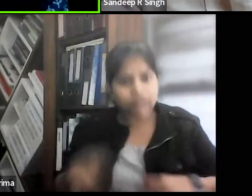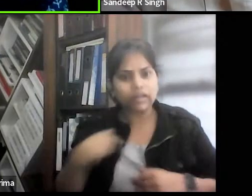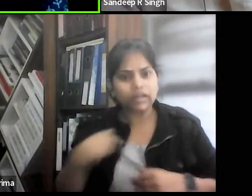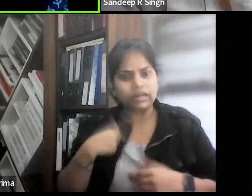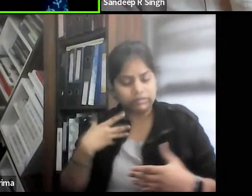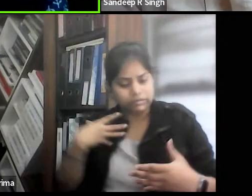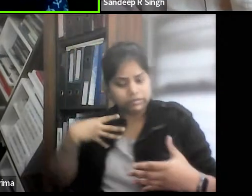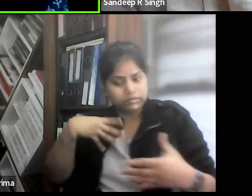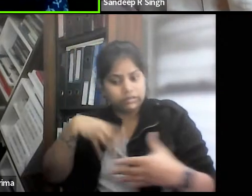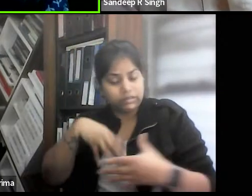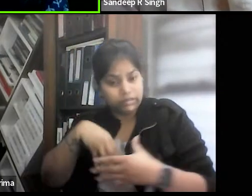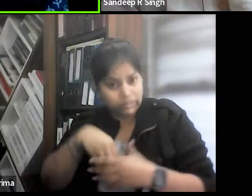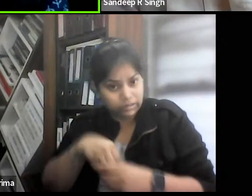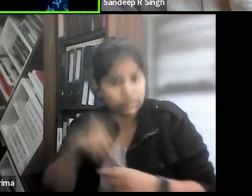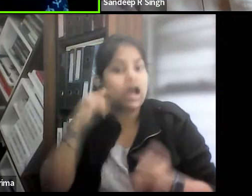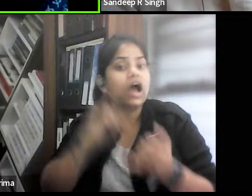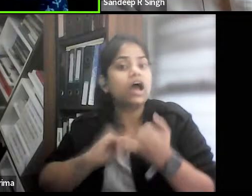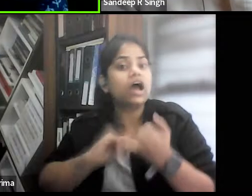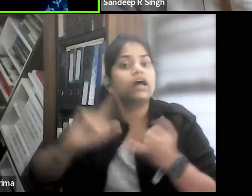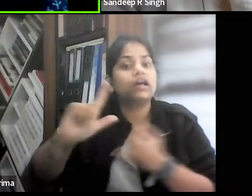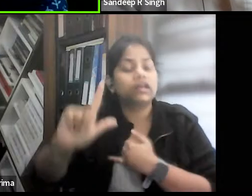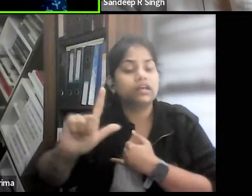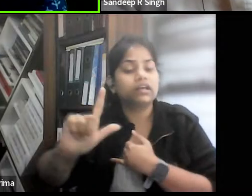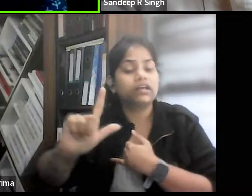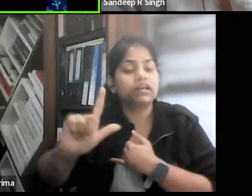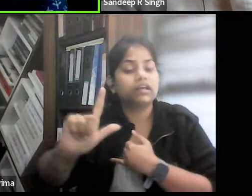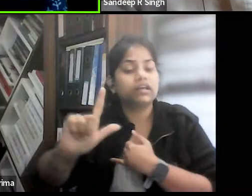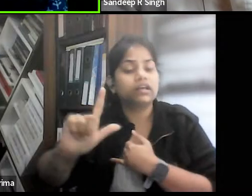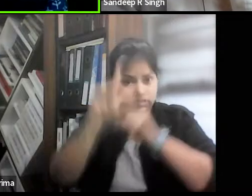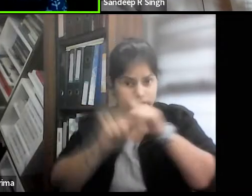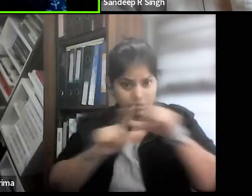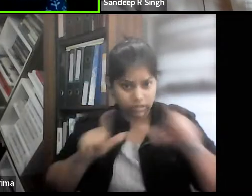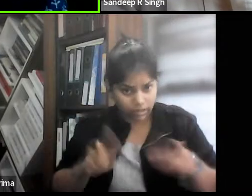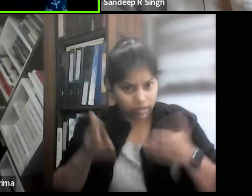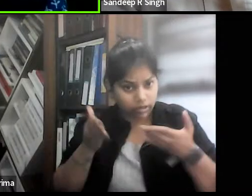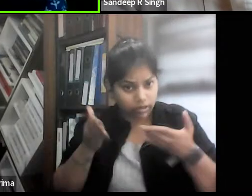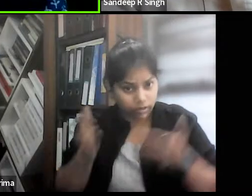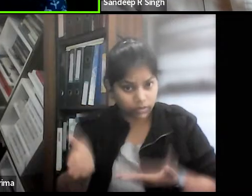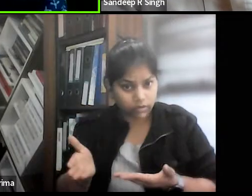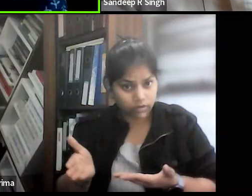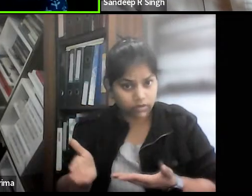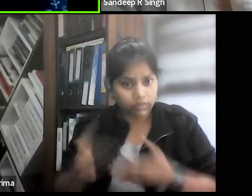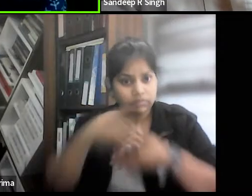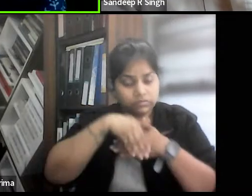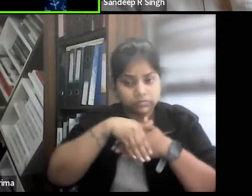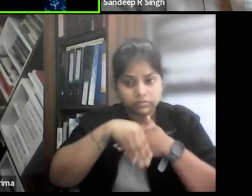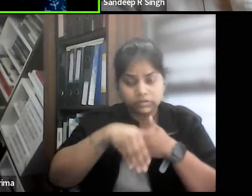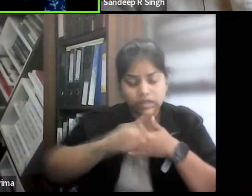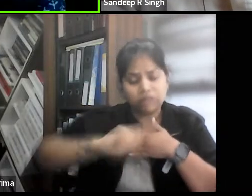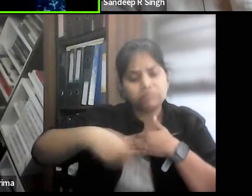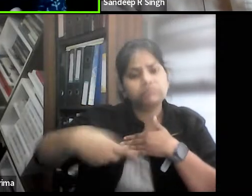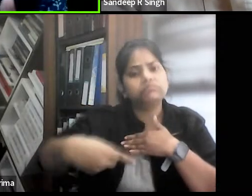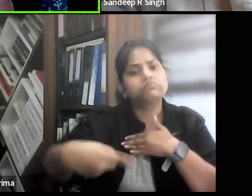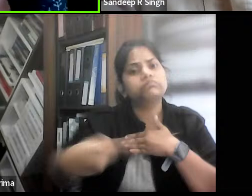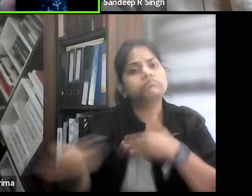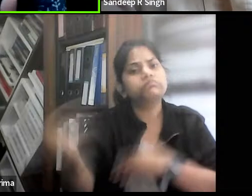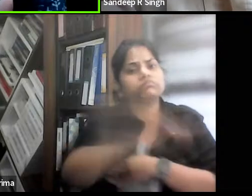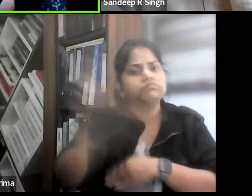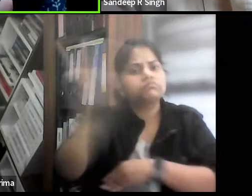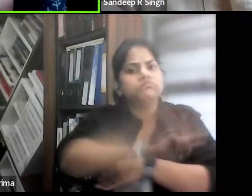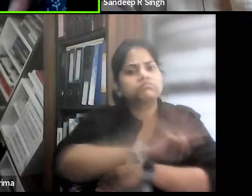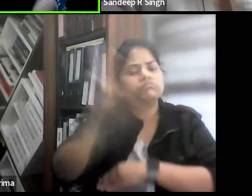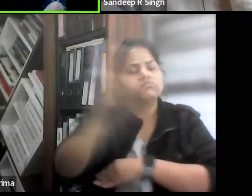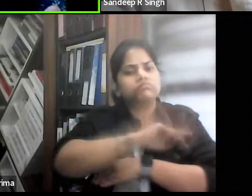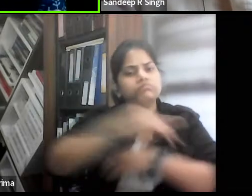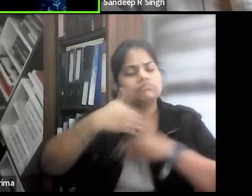ISL in the official list of languages, I think this, and it passes on into the everyday, not only the world of the deaf, but our,